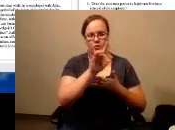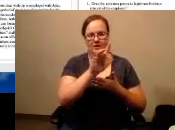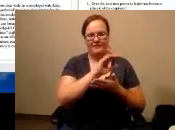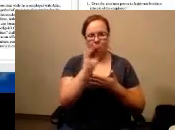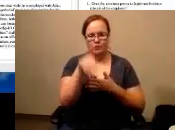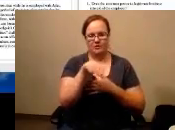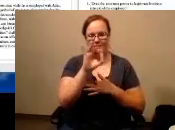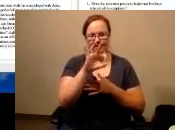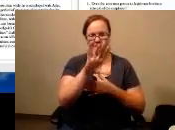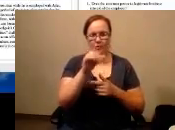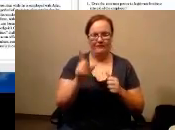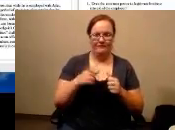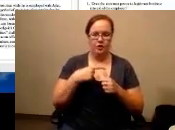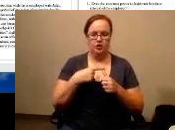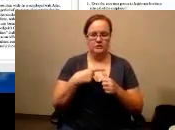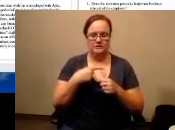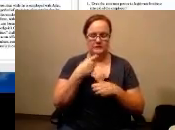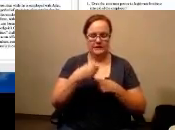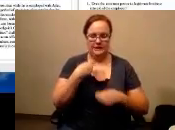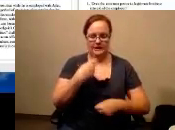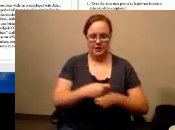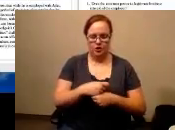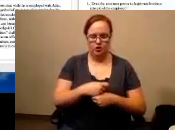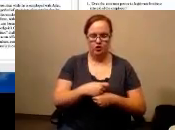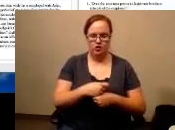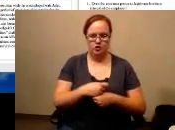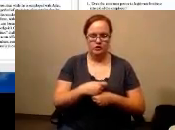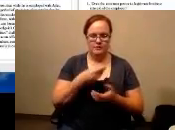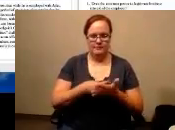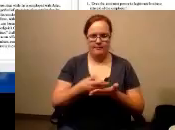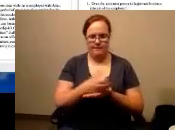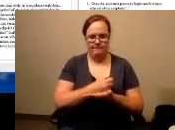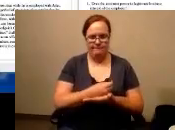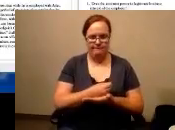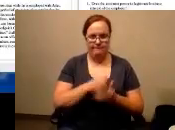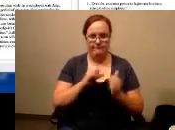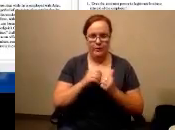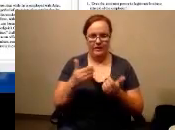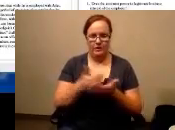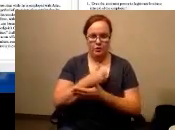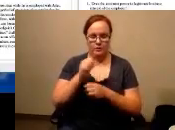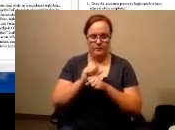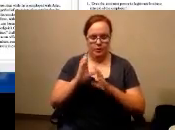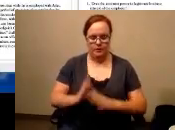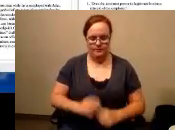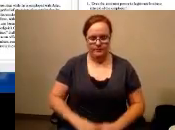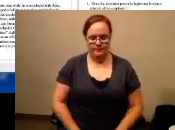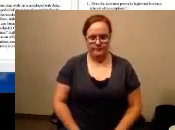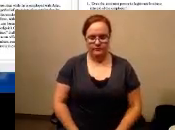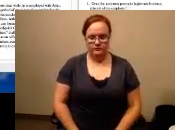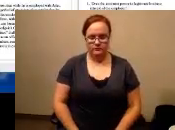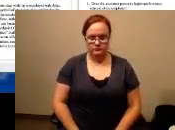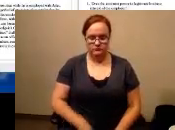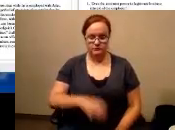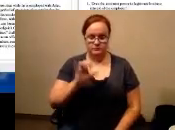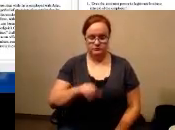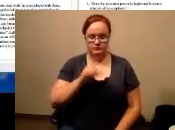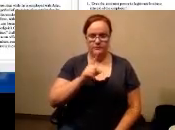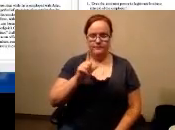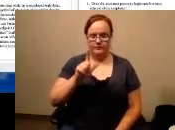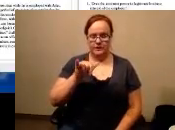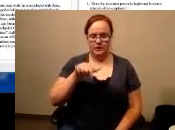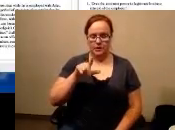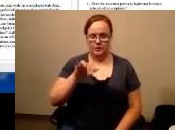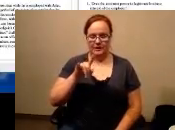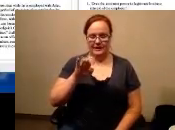25% of your first year's income with your new employer. That's the liquidated damage piece. And